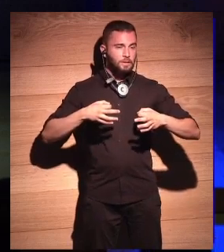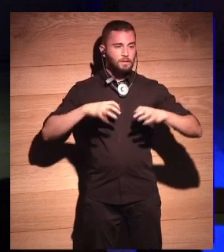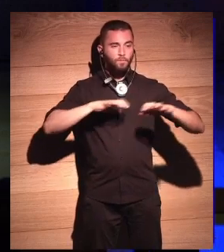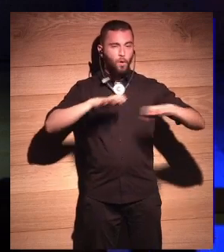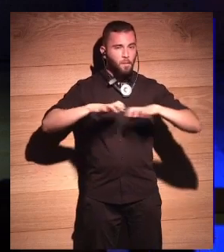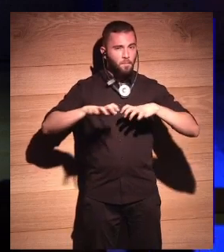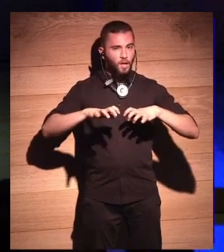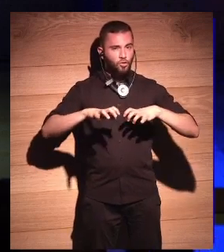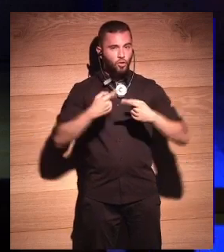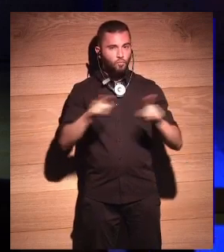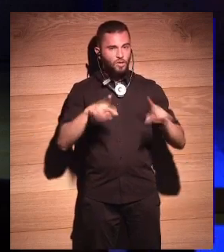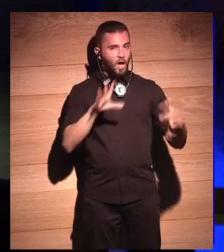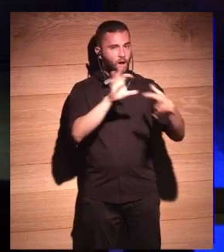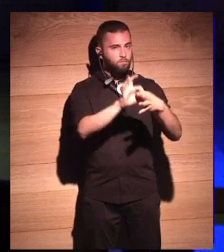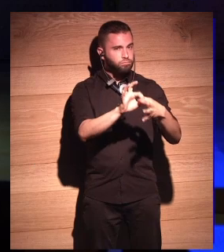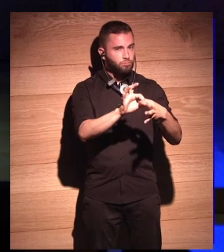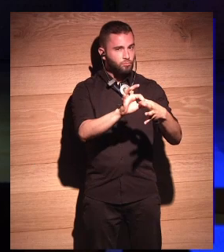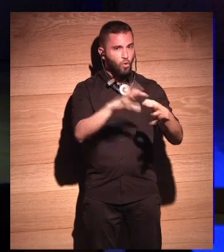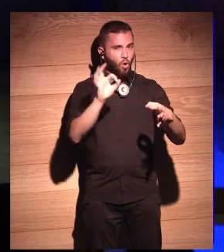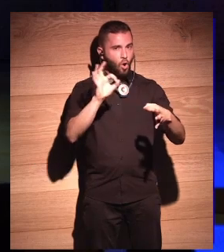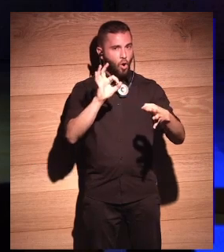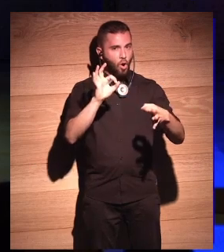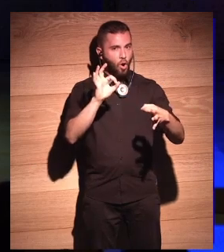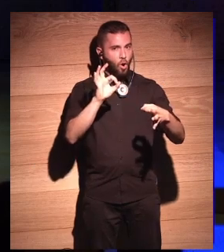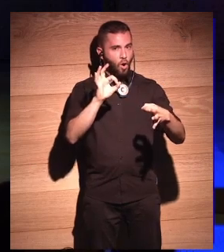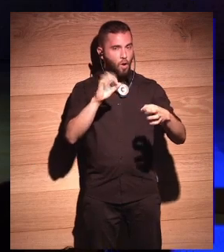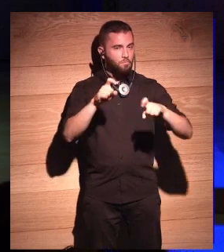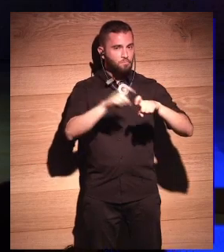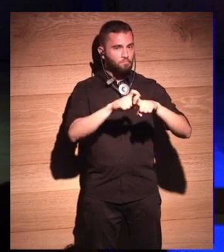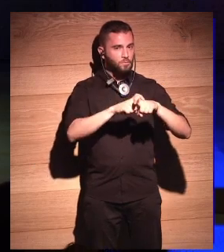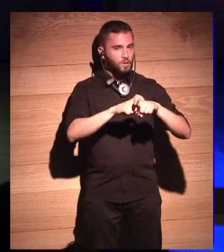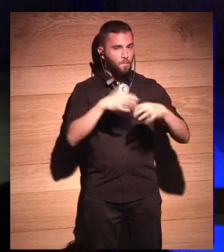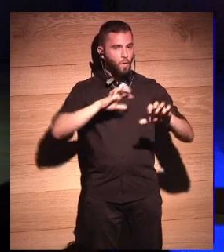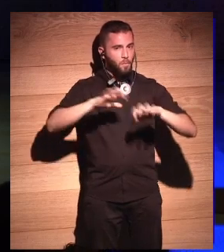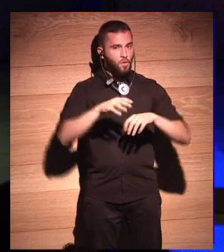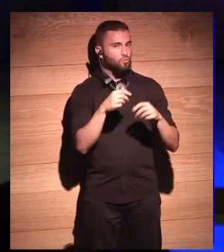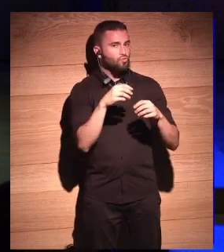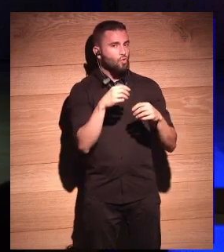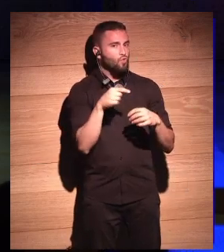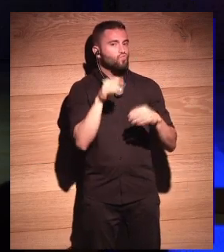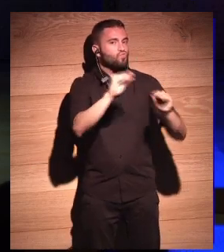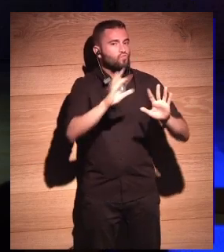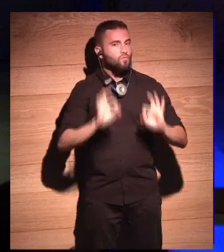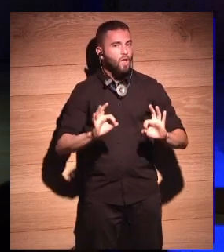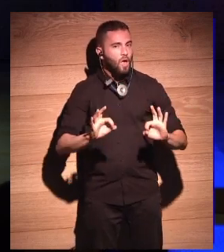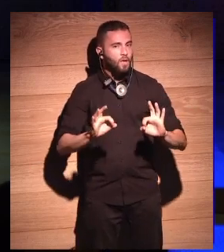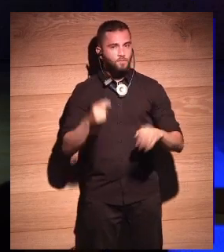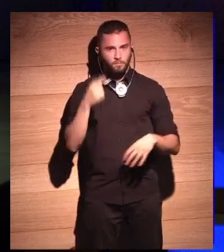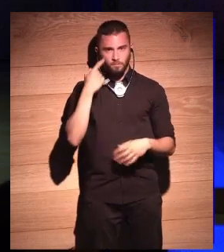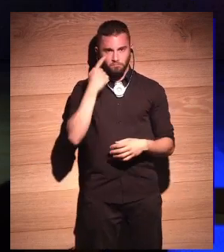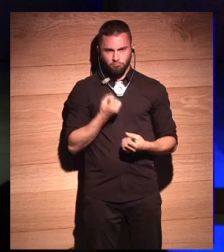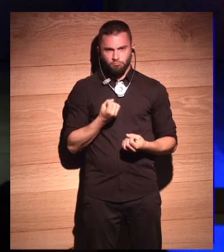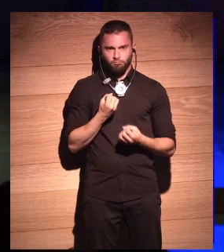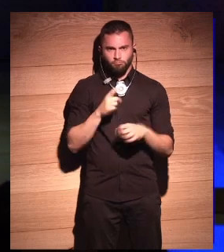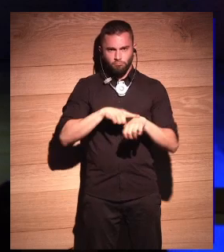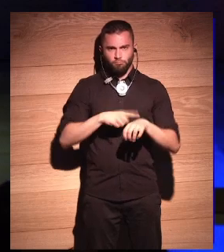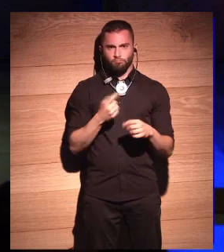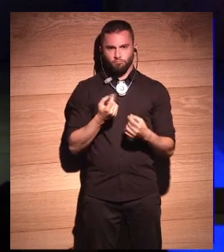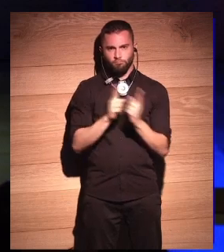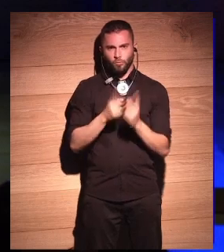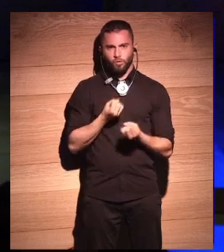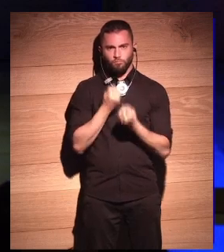No. It's together. Yeah, so I'll explain a bit how we make each song. So